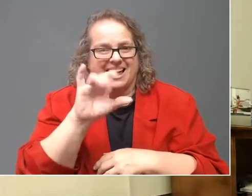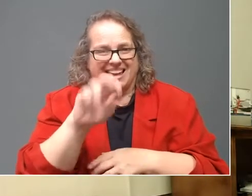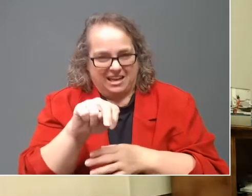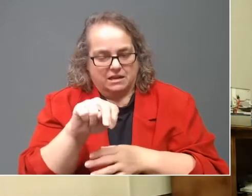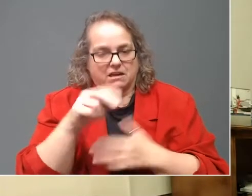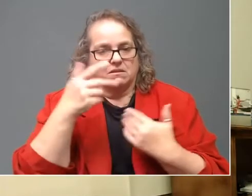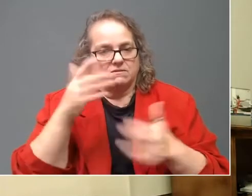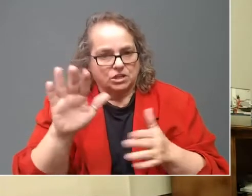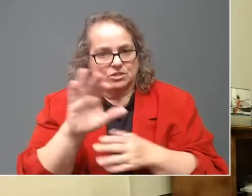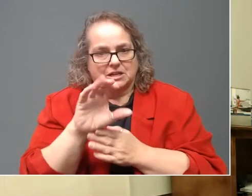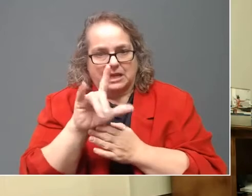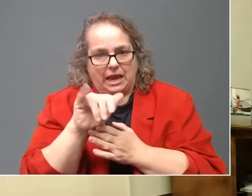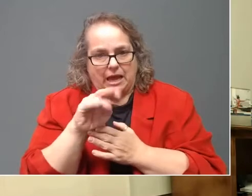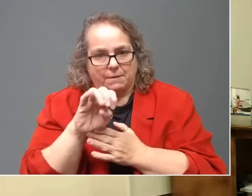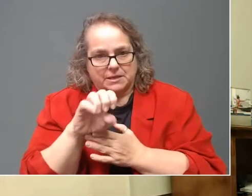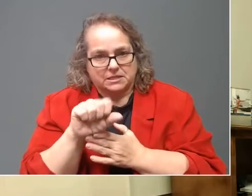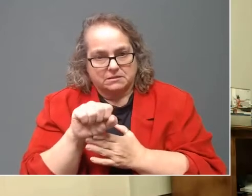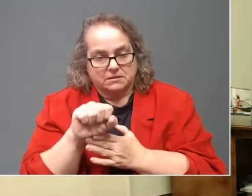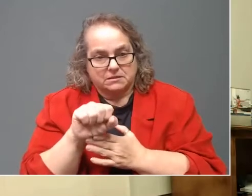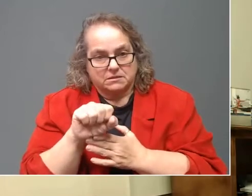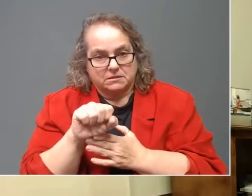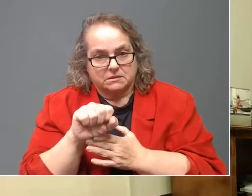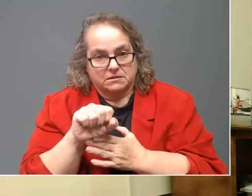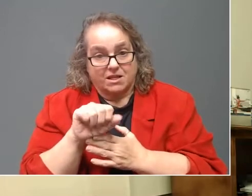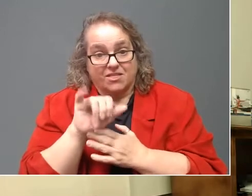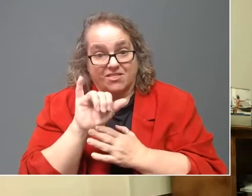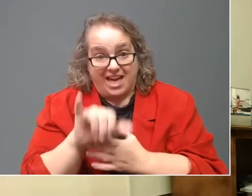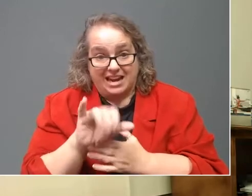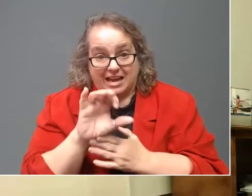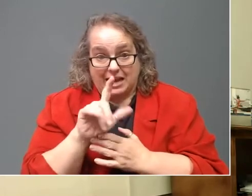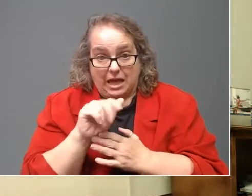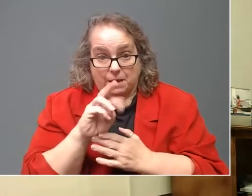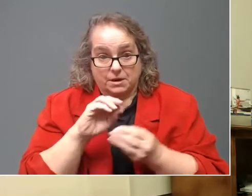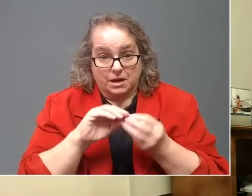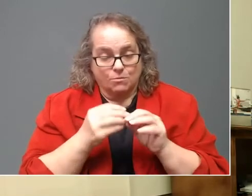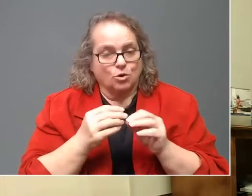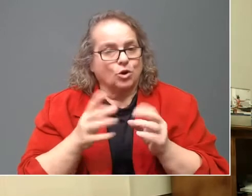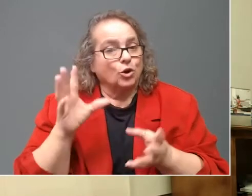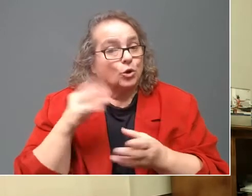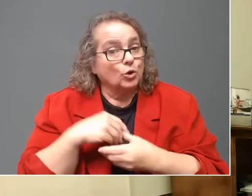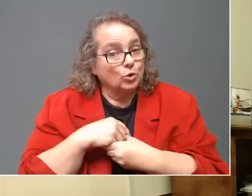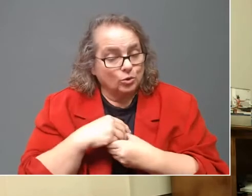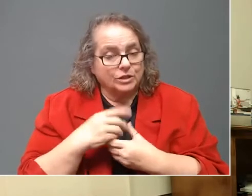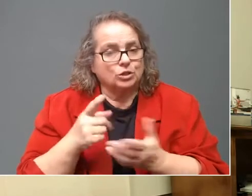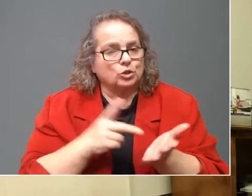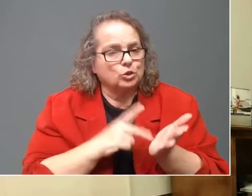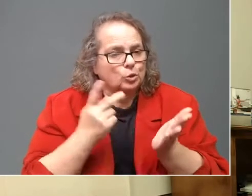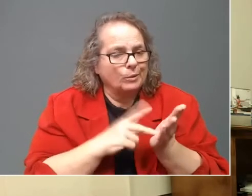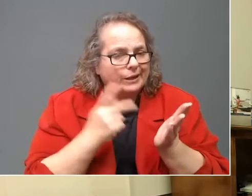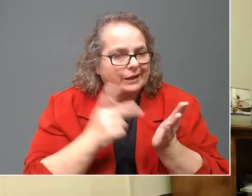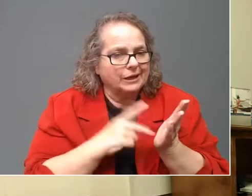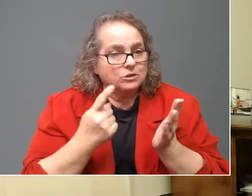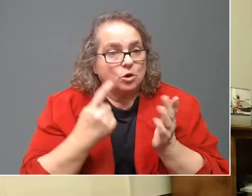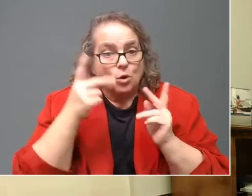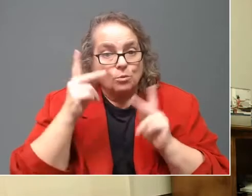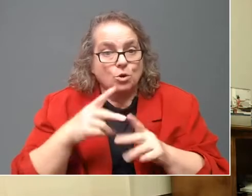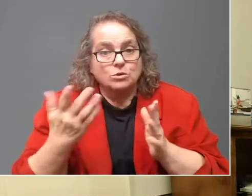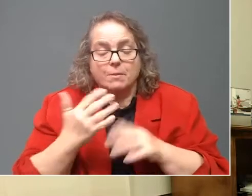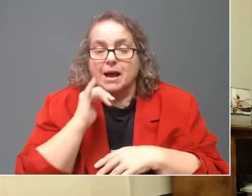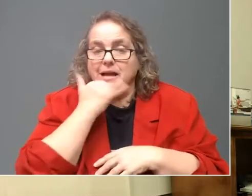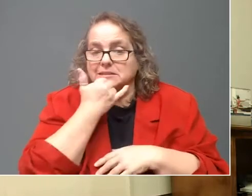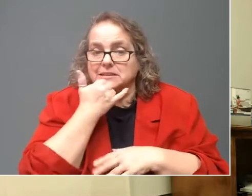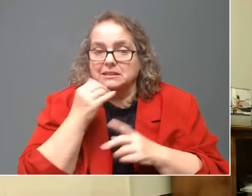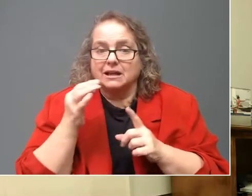we've explained before, though that claims number includes duplicates. You could have one person who could have accidentally filed